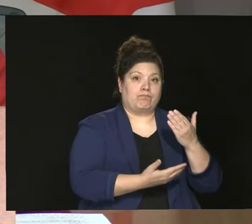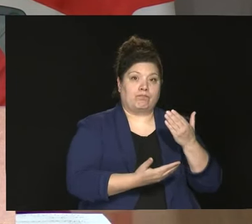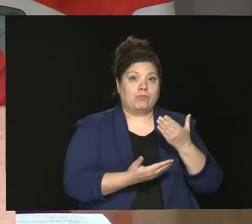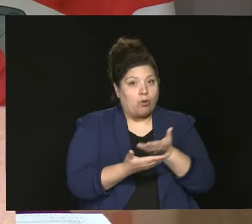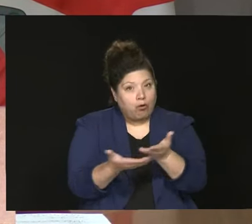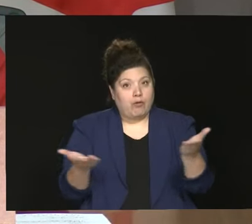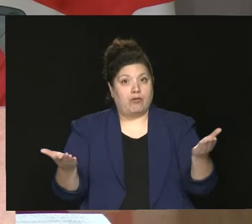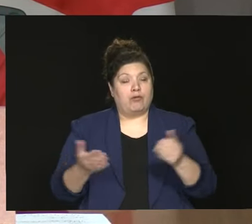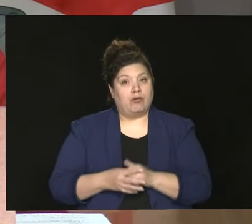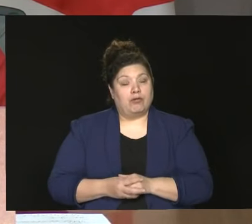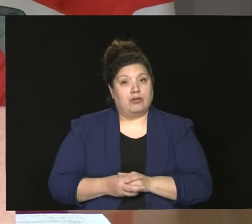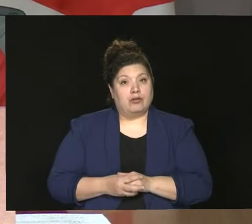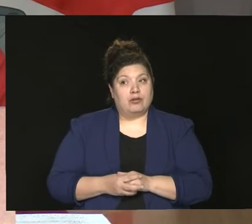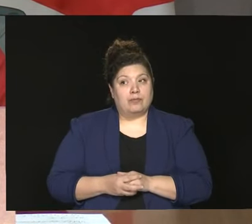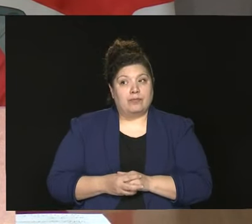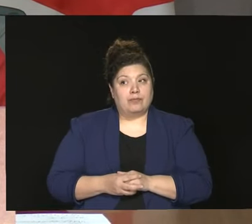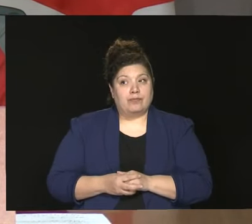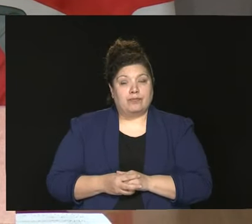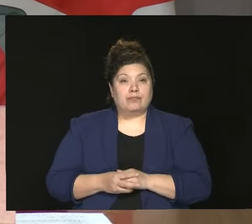there are